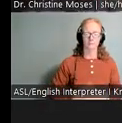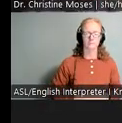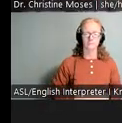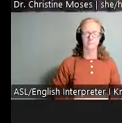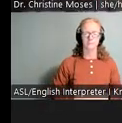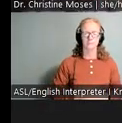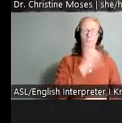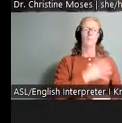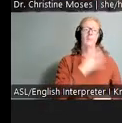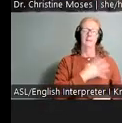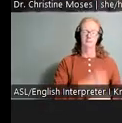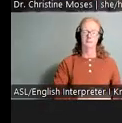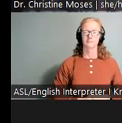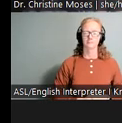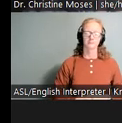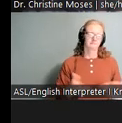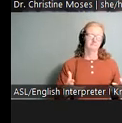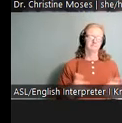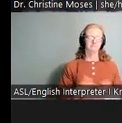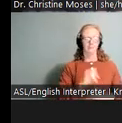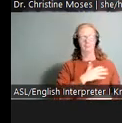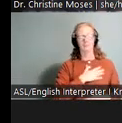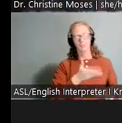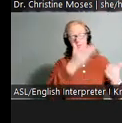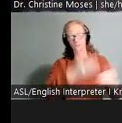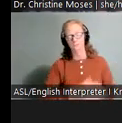in a formal way. So I would suggest,